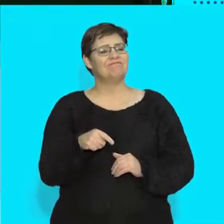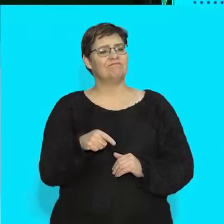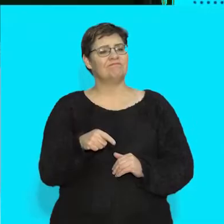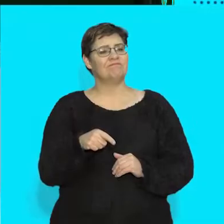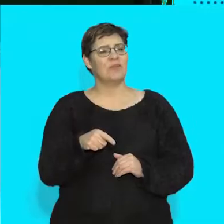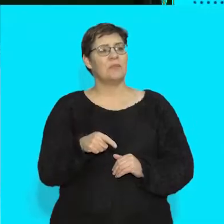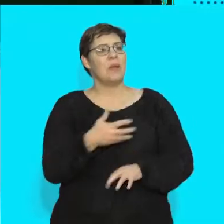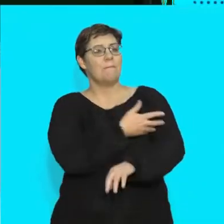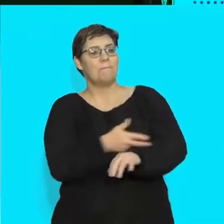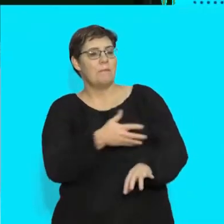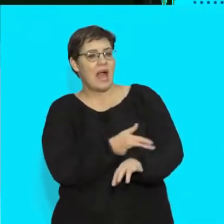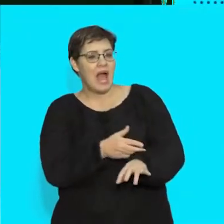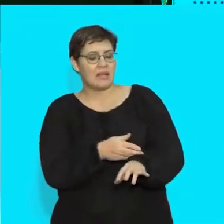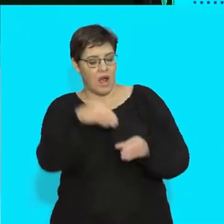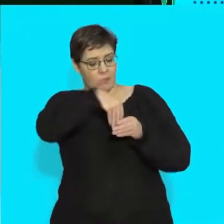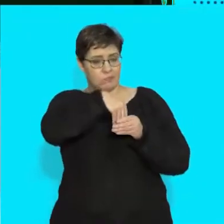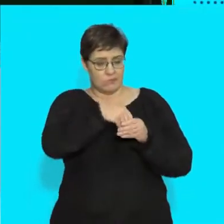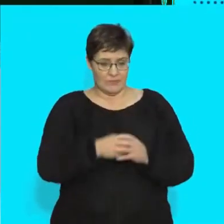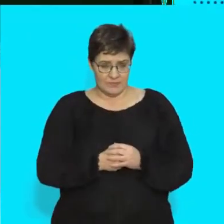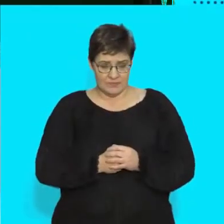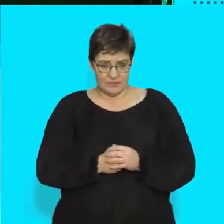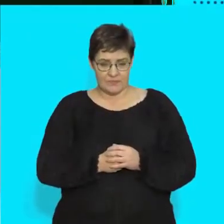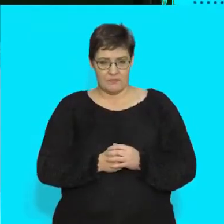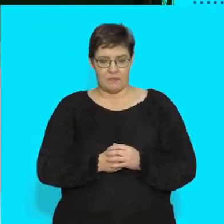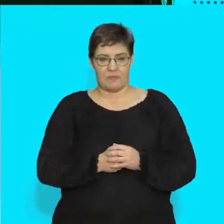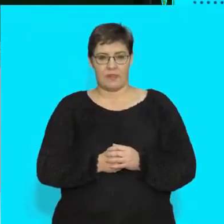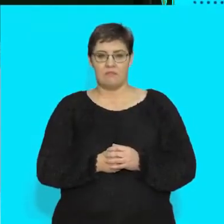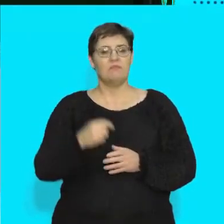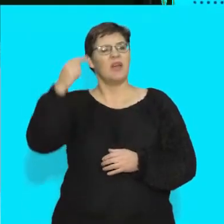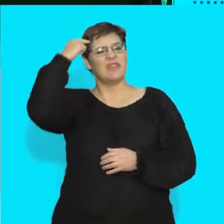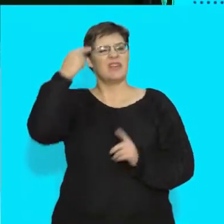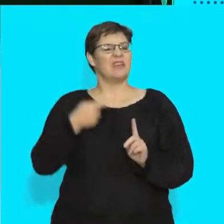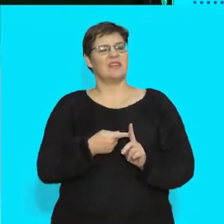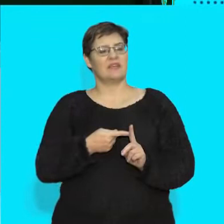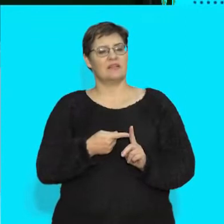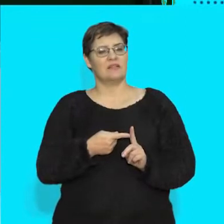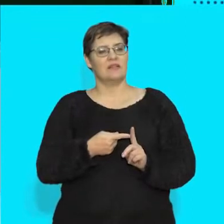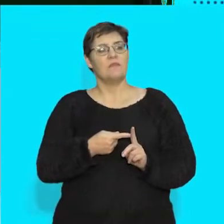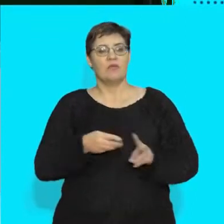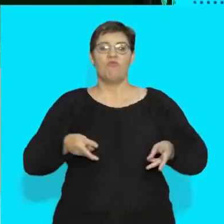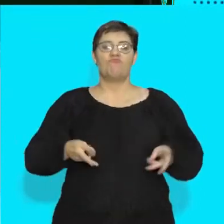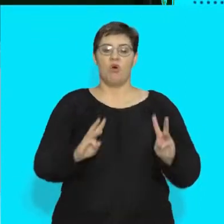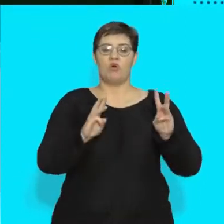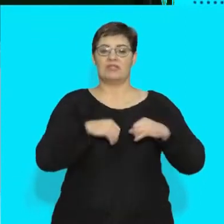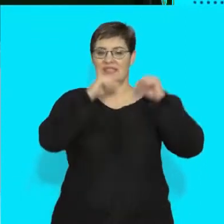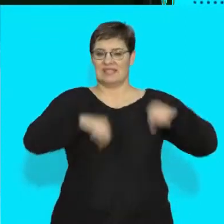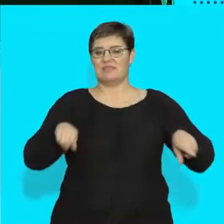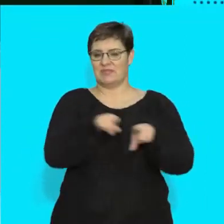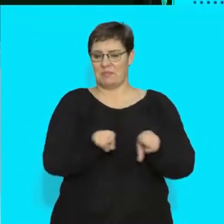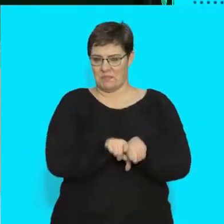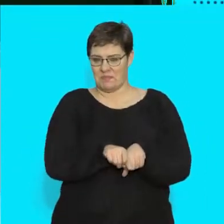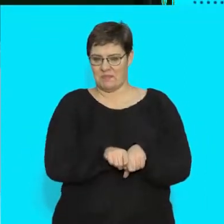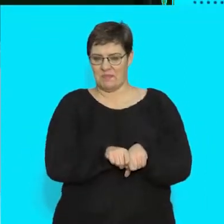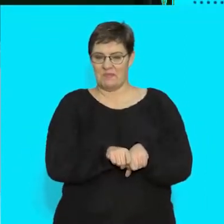are what the blood is going to be contained in. And very much when I think about it, I think about our road